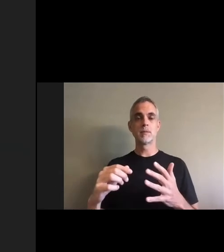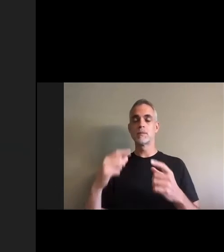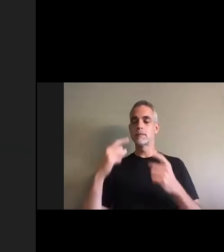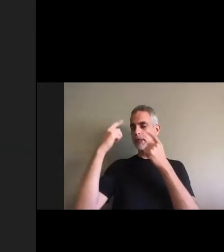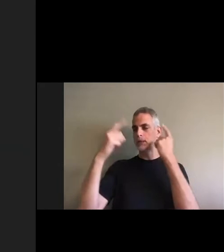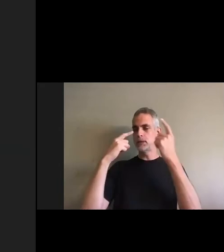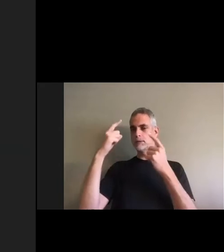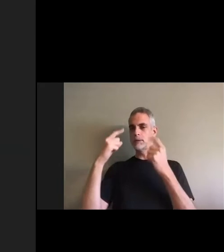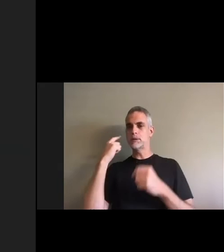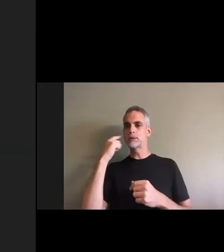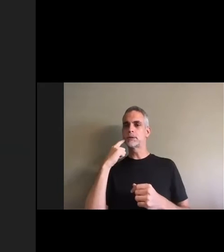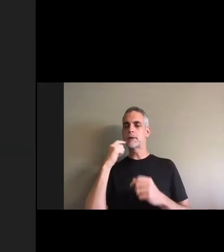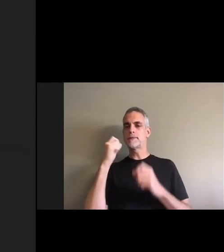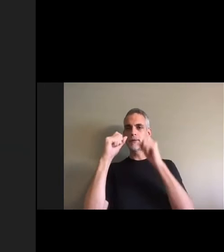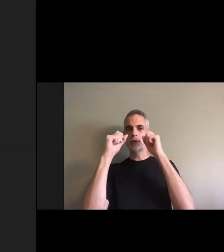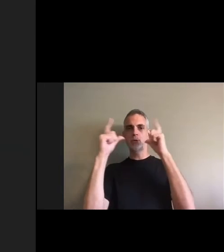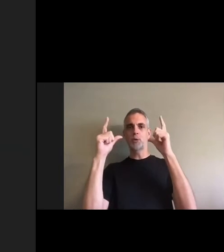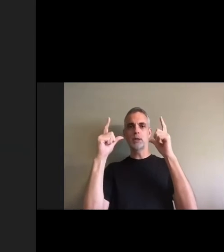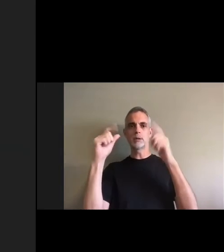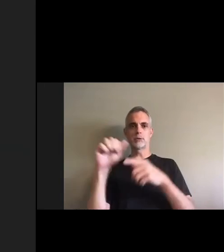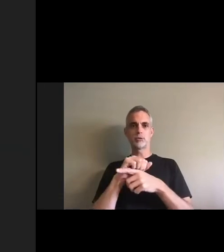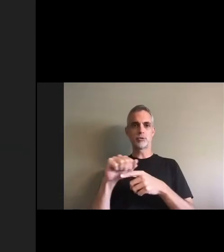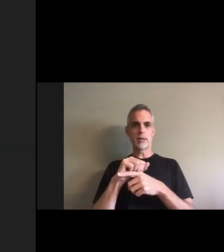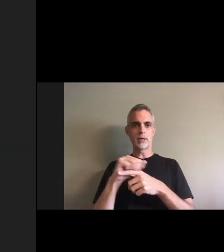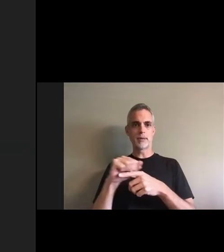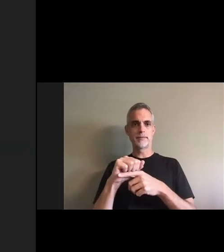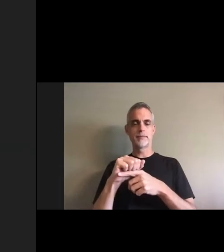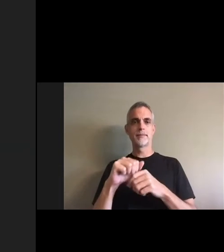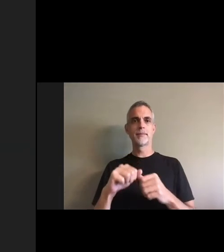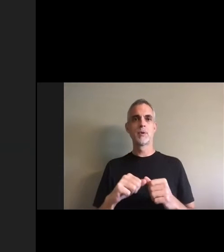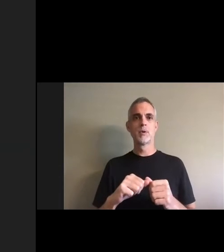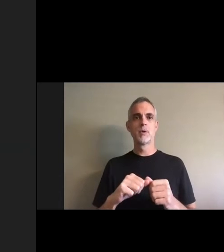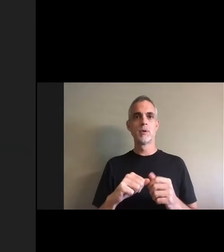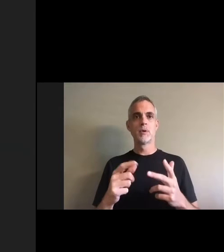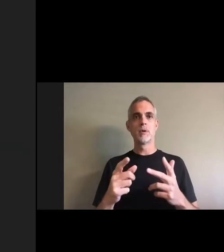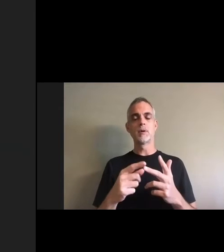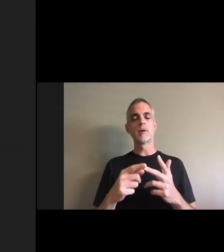You also want to consider having a deaf awareness training or workshop.